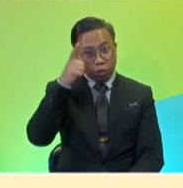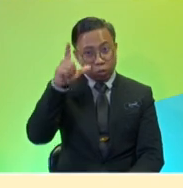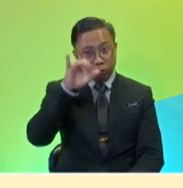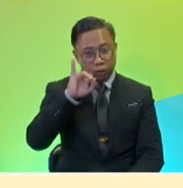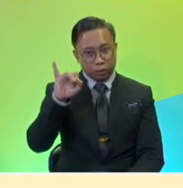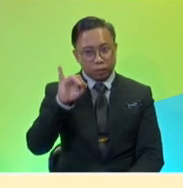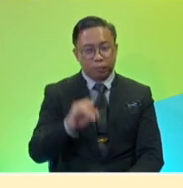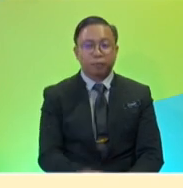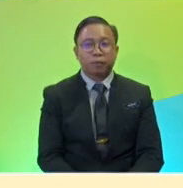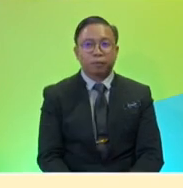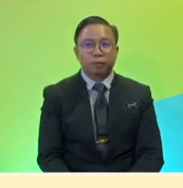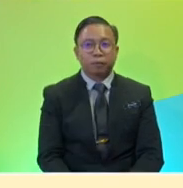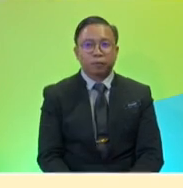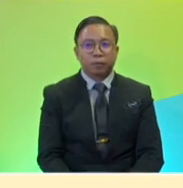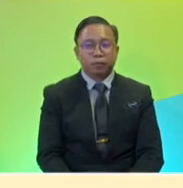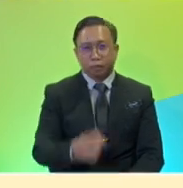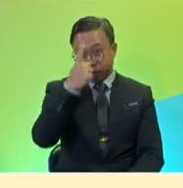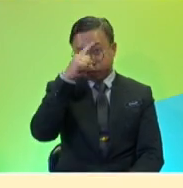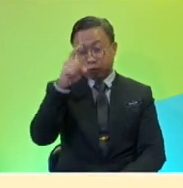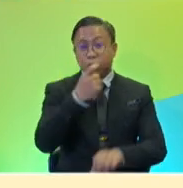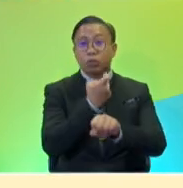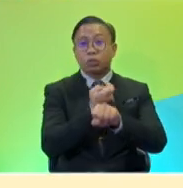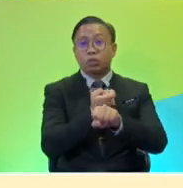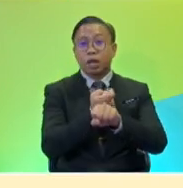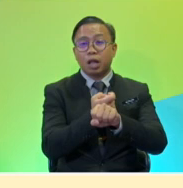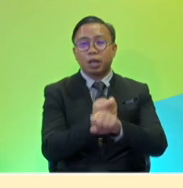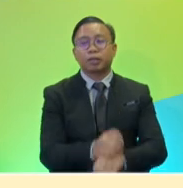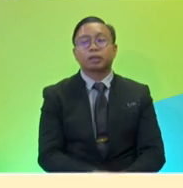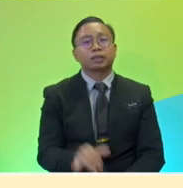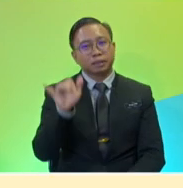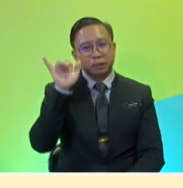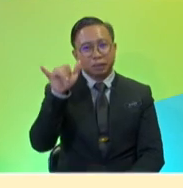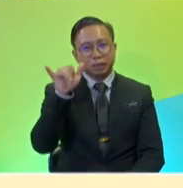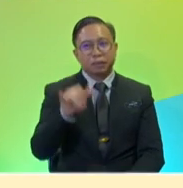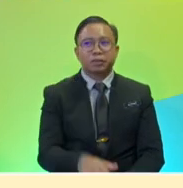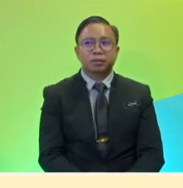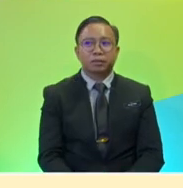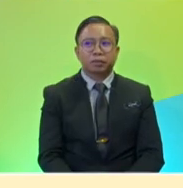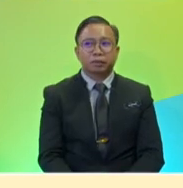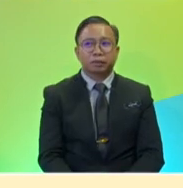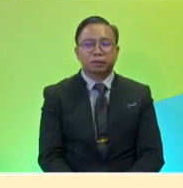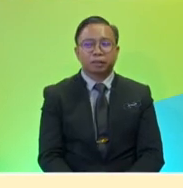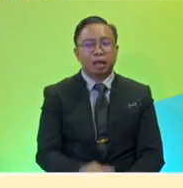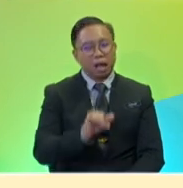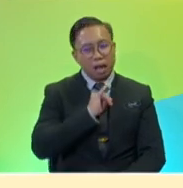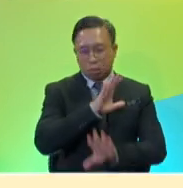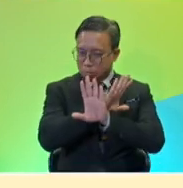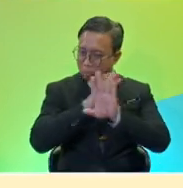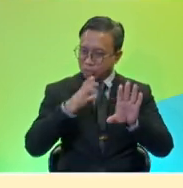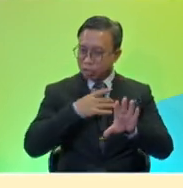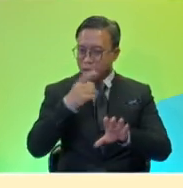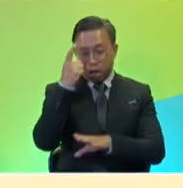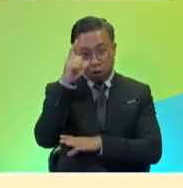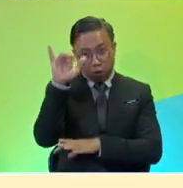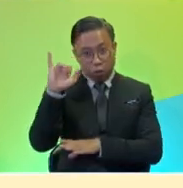Looking. For shells. Yes. I dislike looking